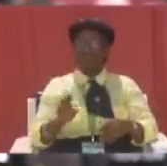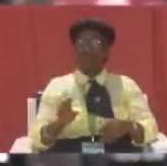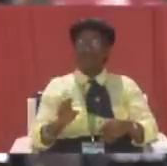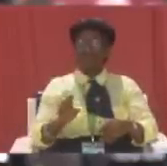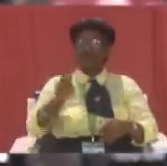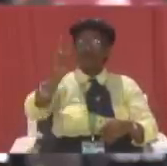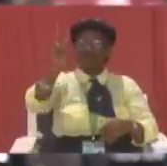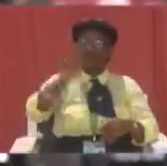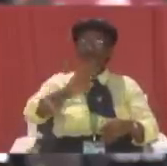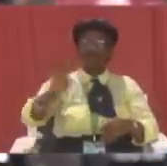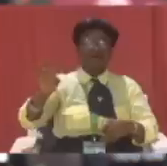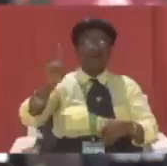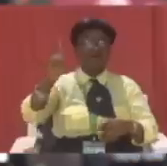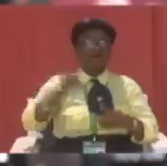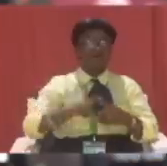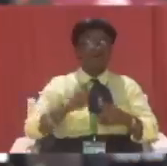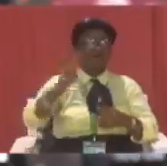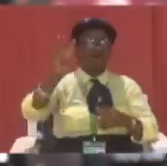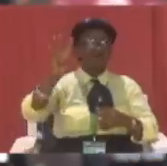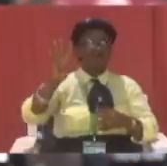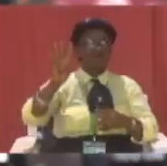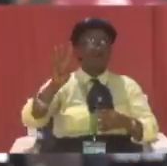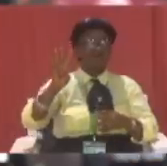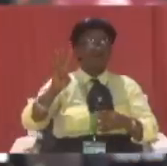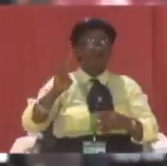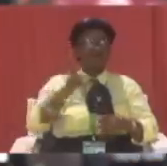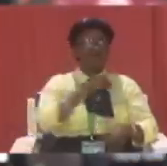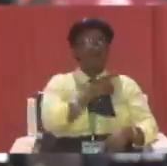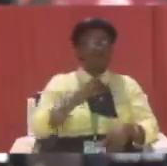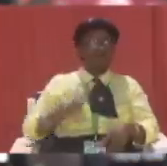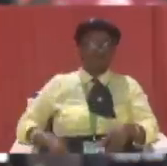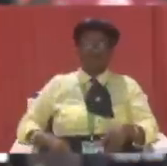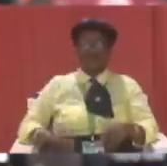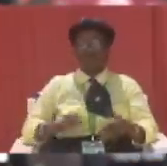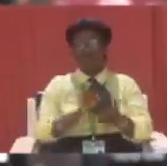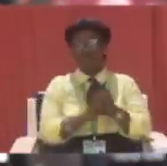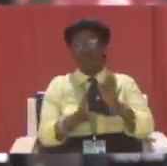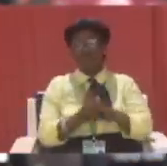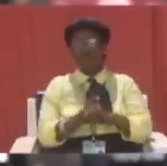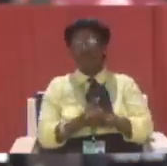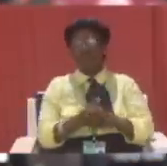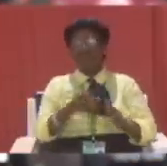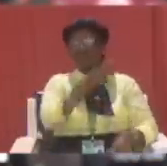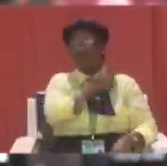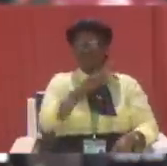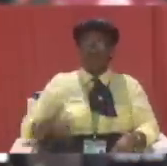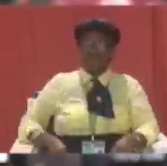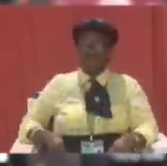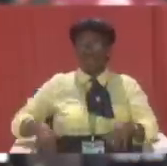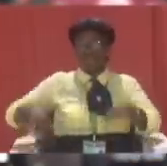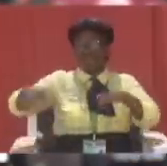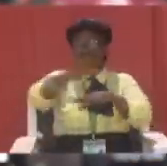4. David became king over Judah.